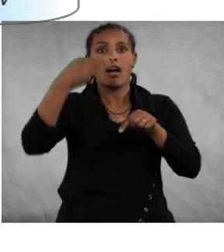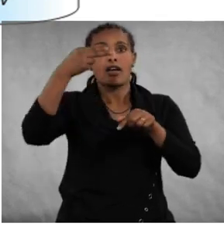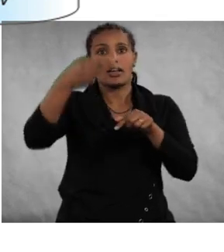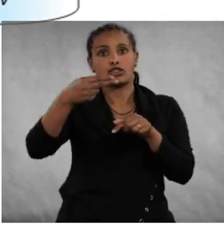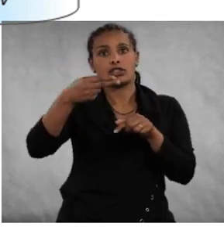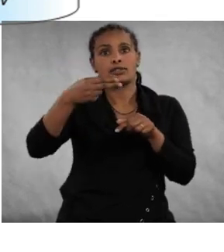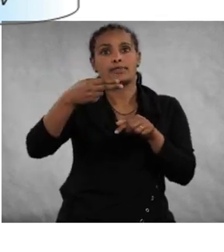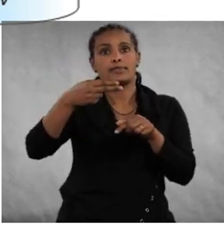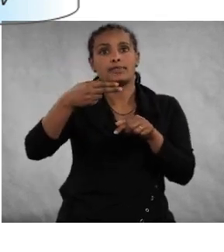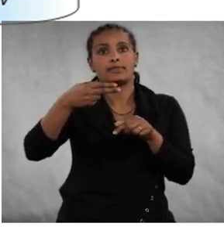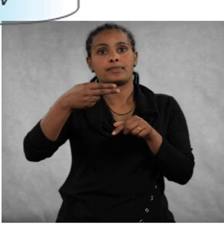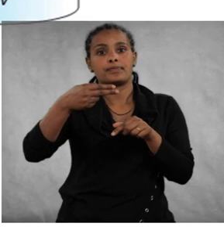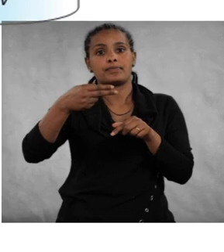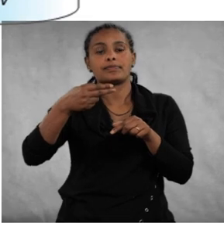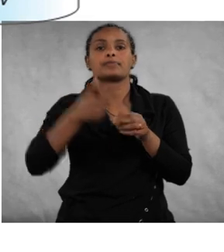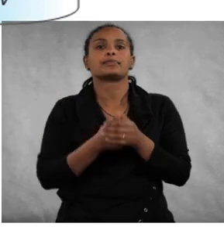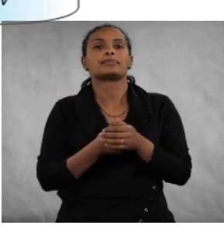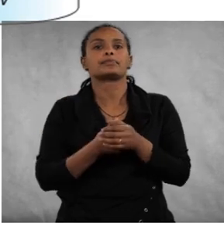H.